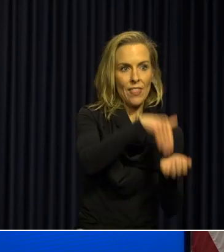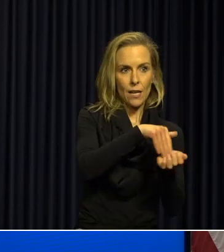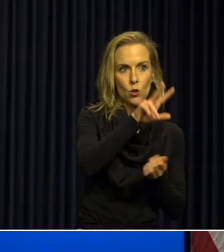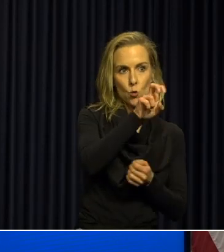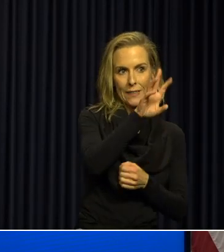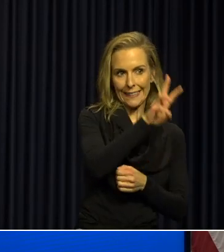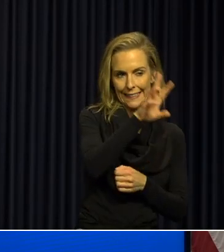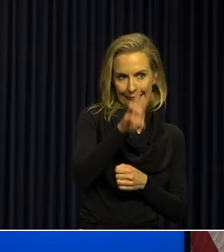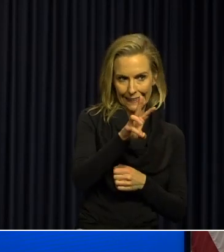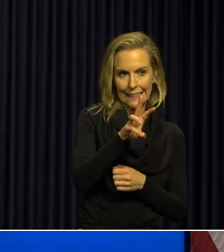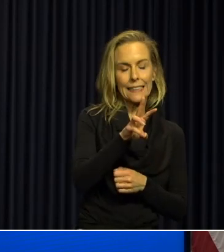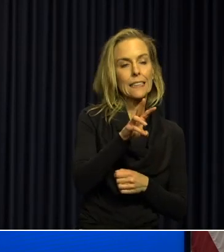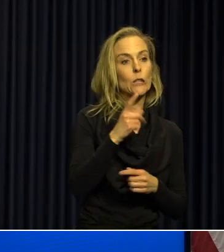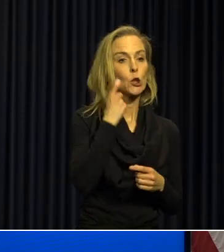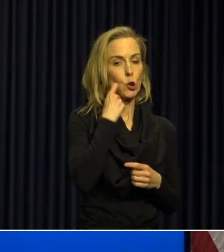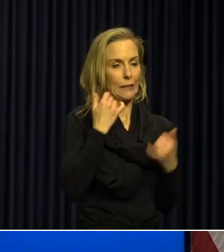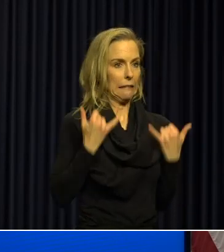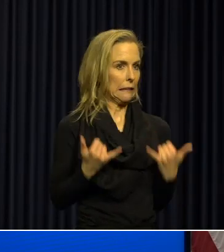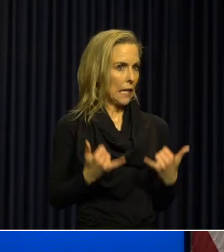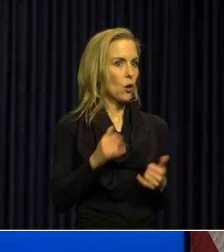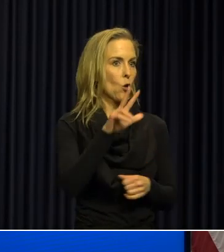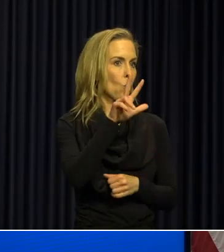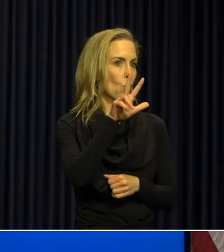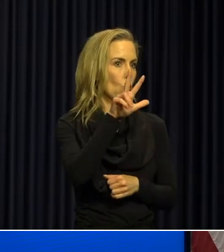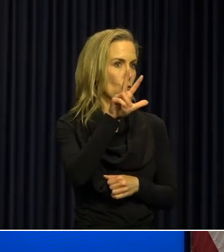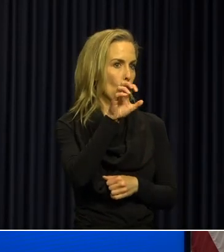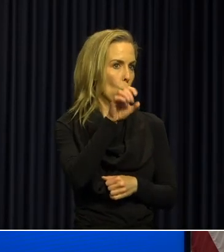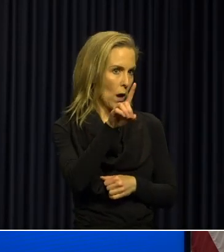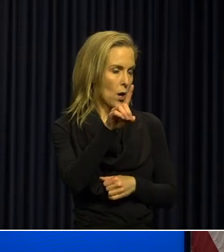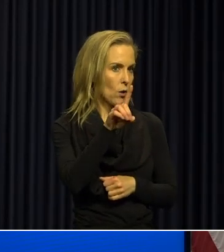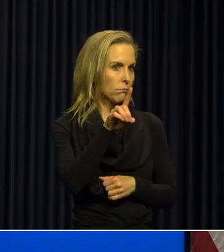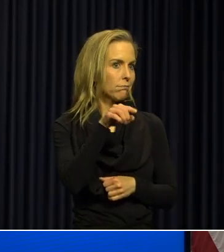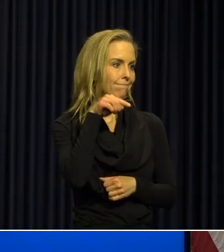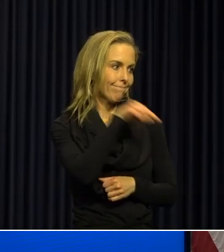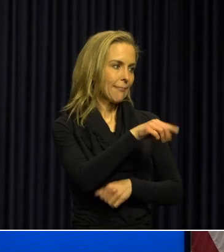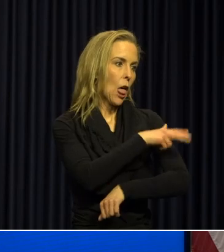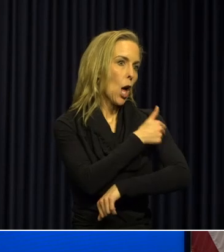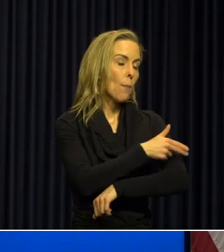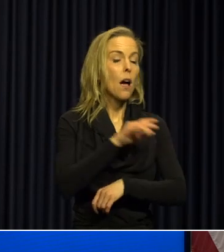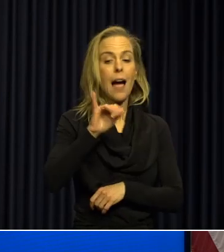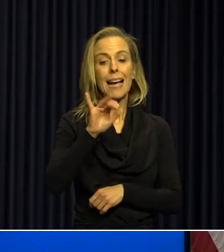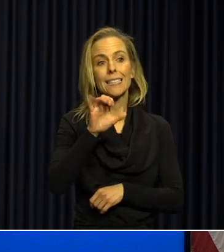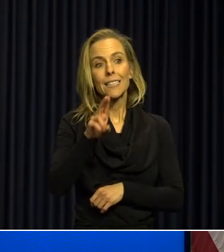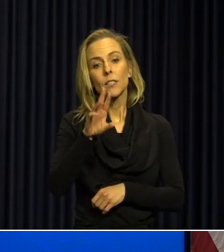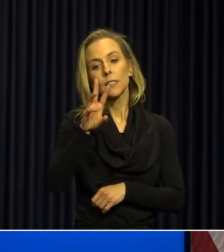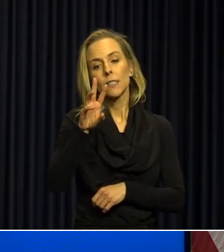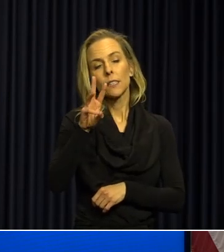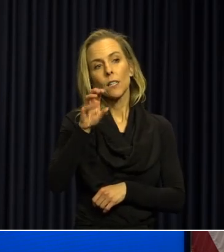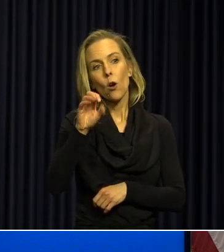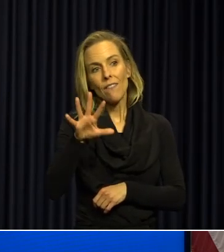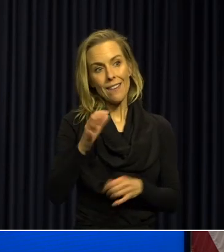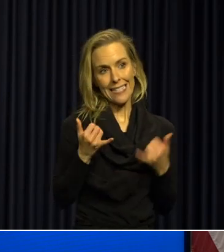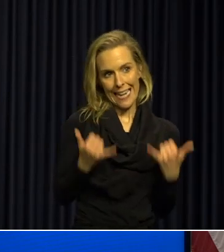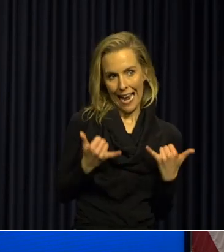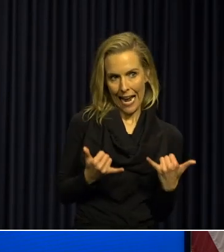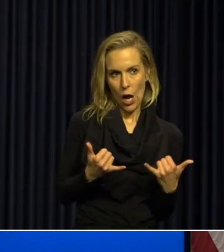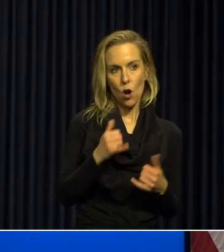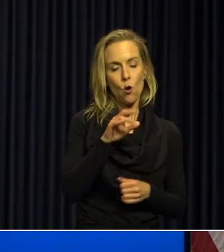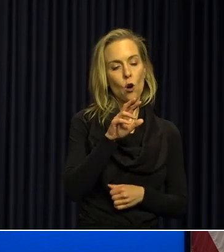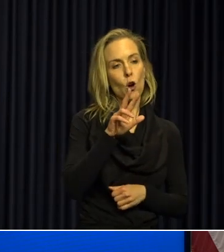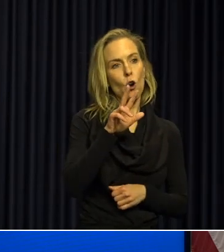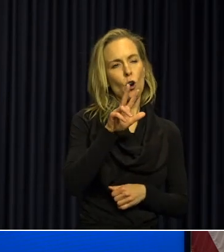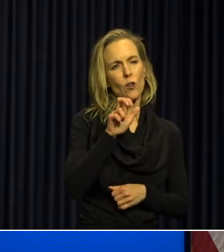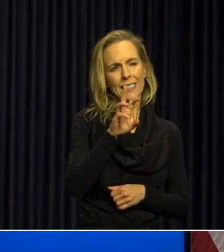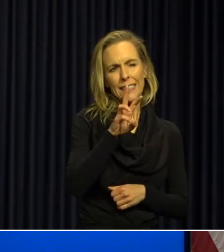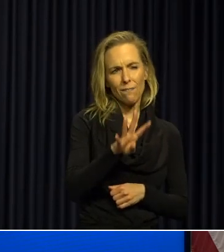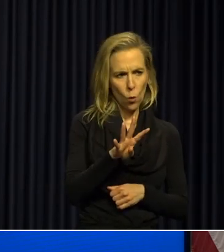1,266. Currently, 301. Ever in the ICU, 605. Currently, 164.